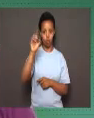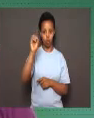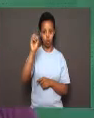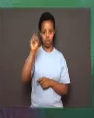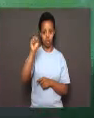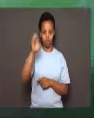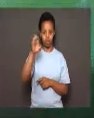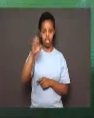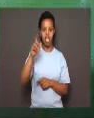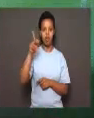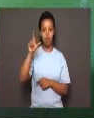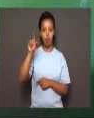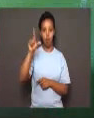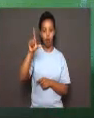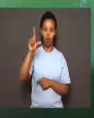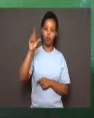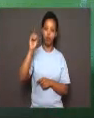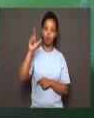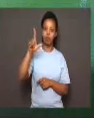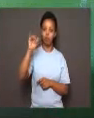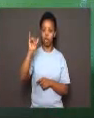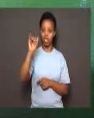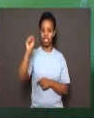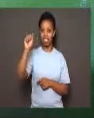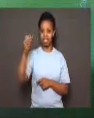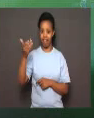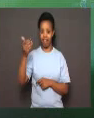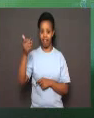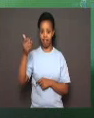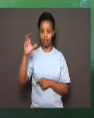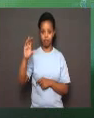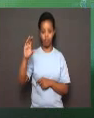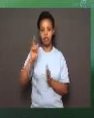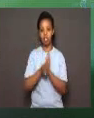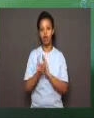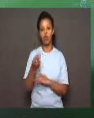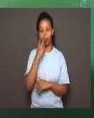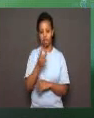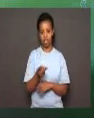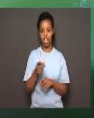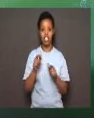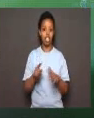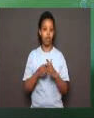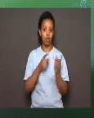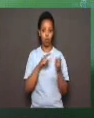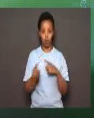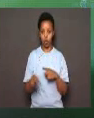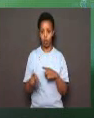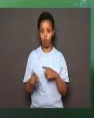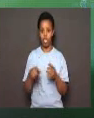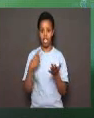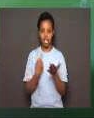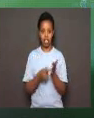polysaccharides. Today, we will be studying a test to show the presence